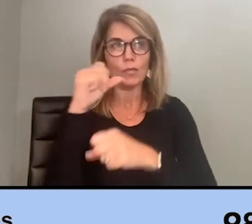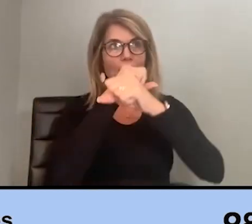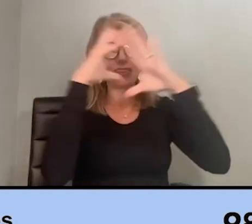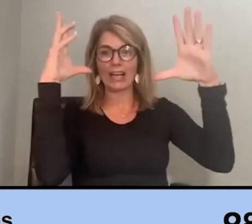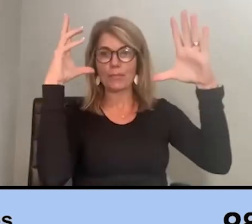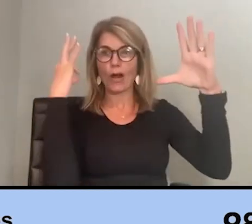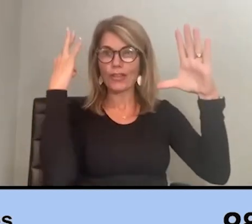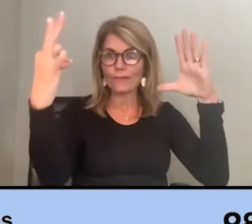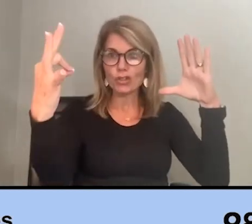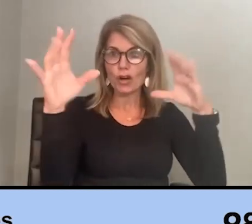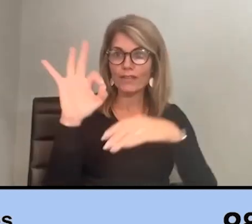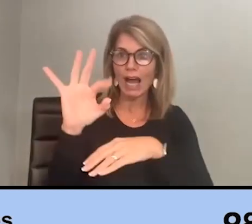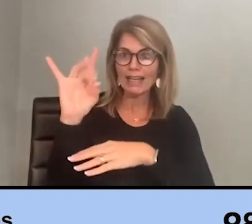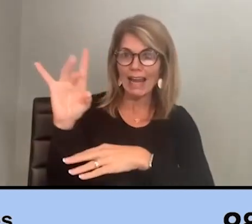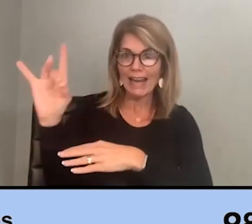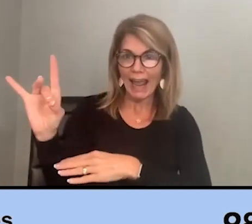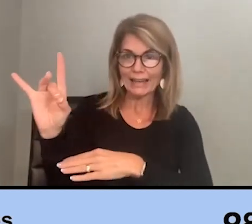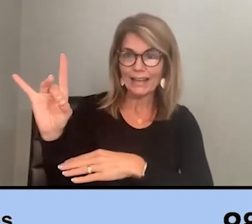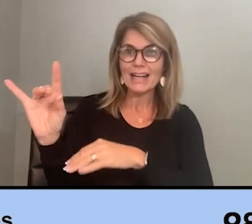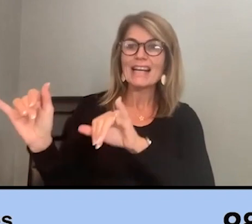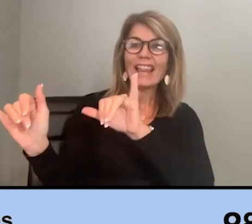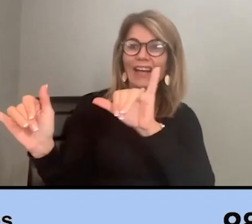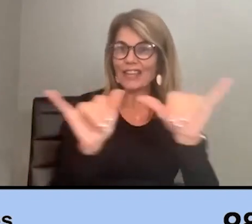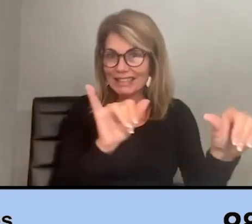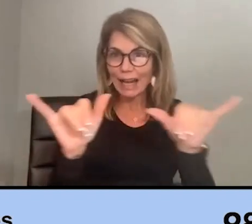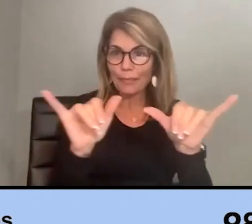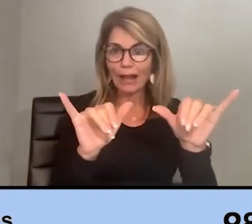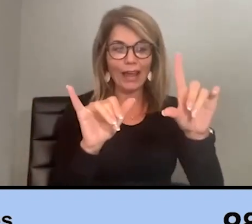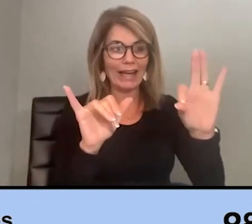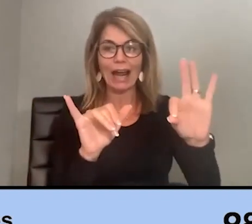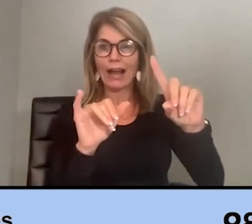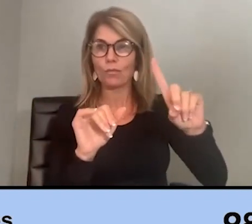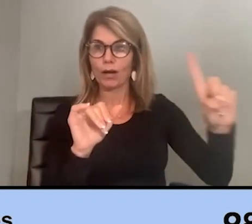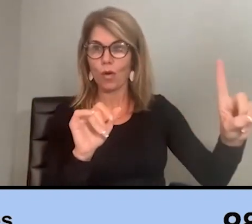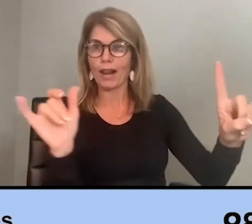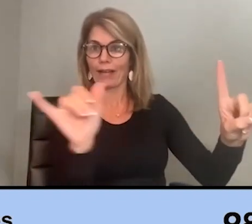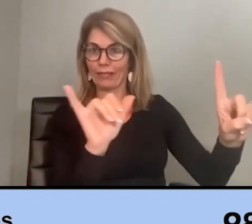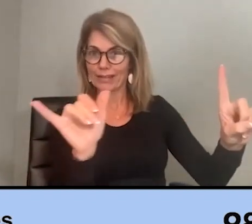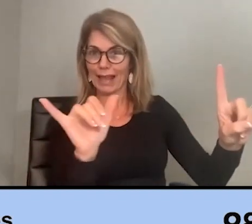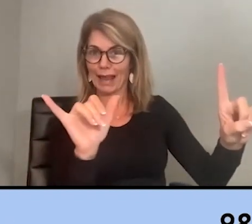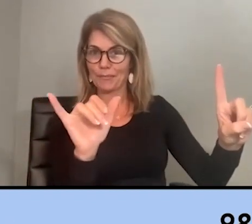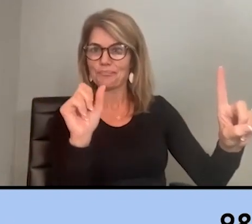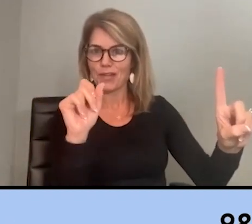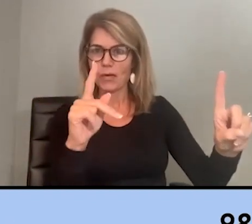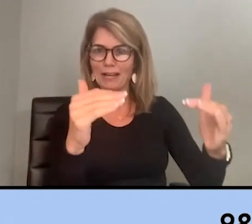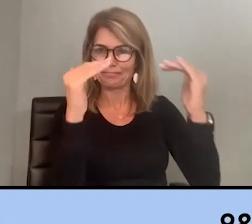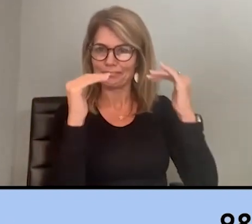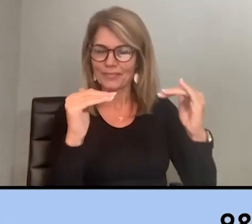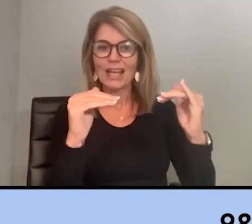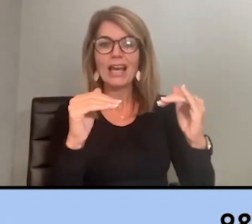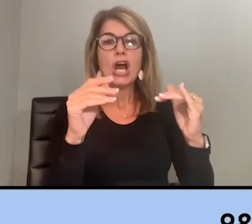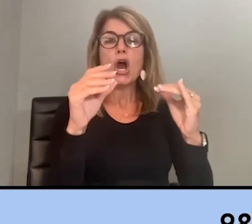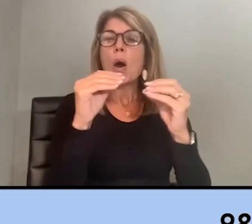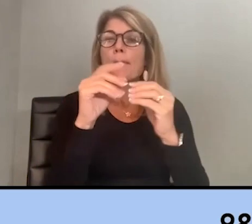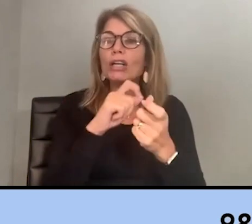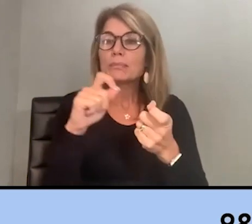of 988 as being analogous to 911 development. Next slide. More specifically, some of the